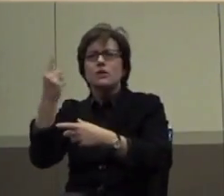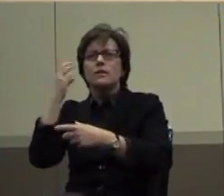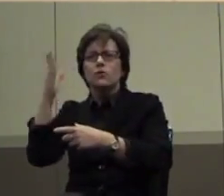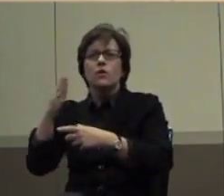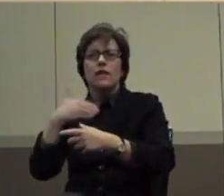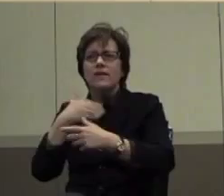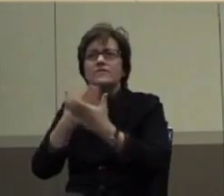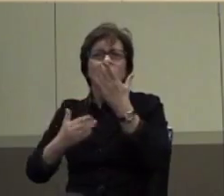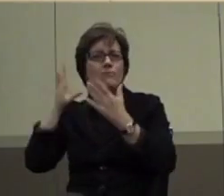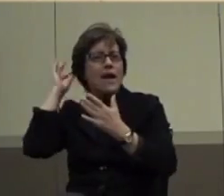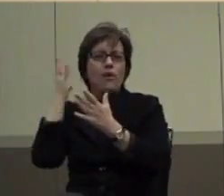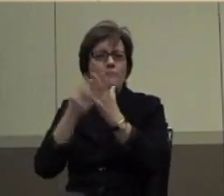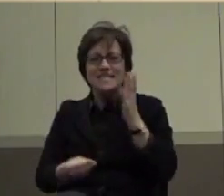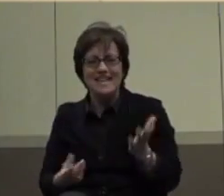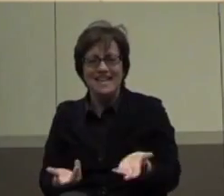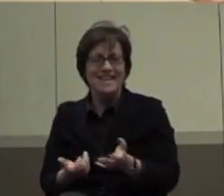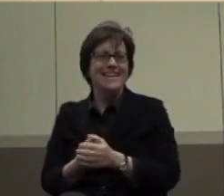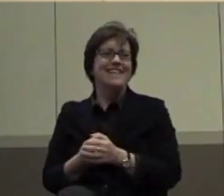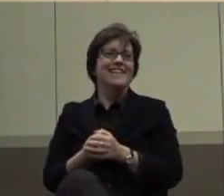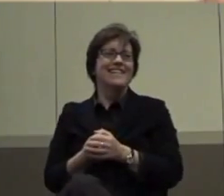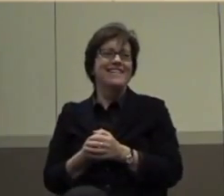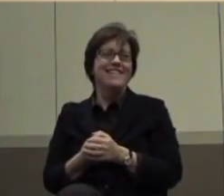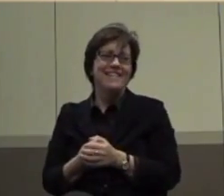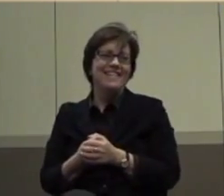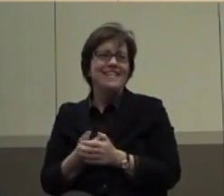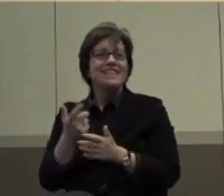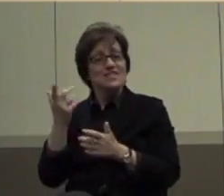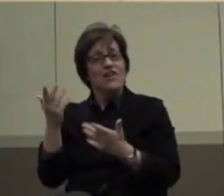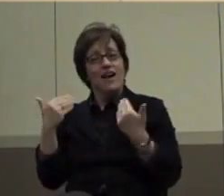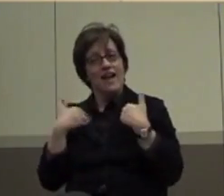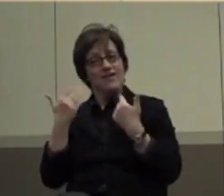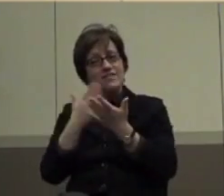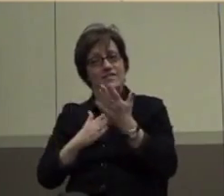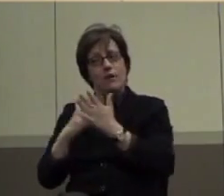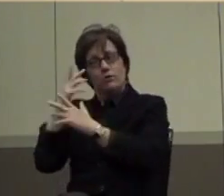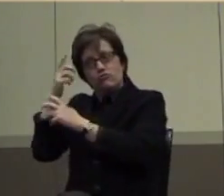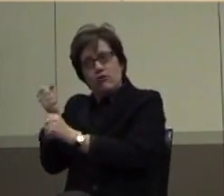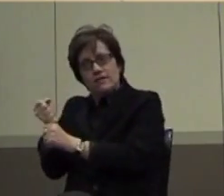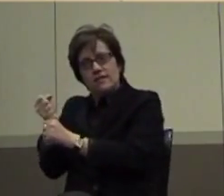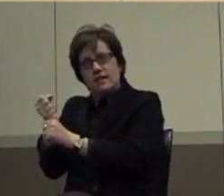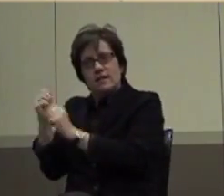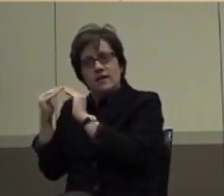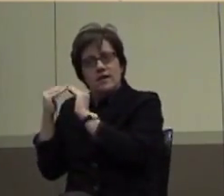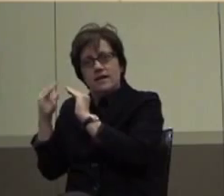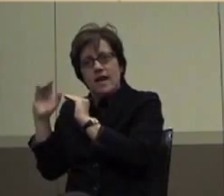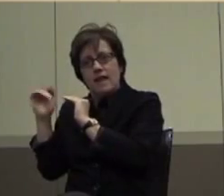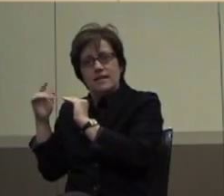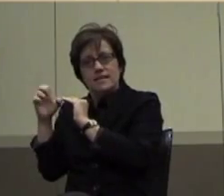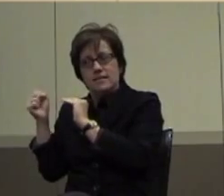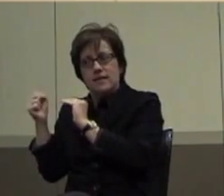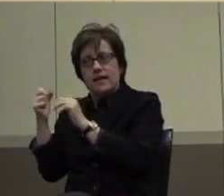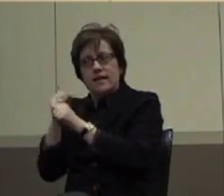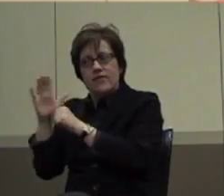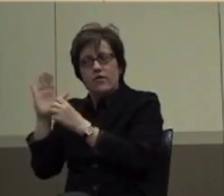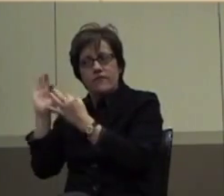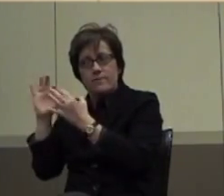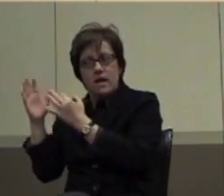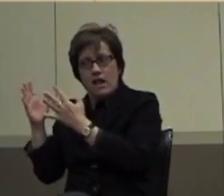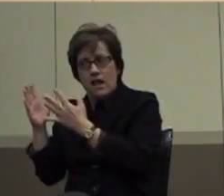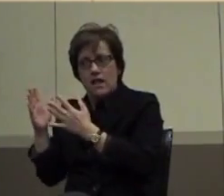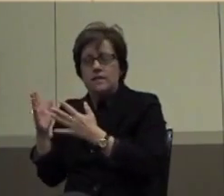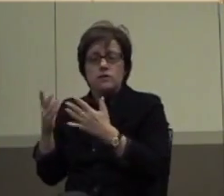missing. And so I've got some trusted colleagues. I get their input. That hasn't worked. Now I've got to go to